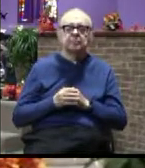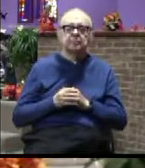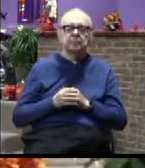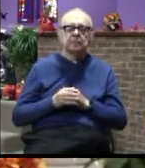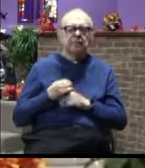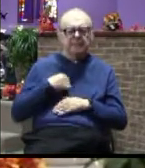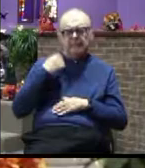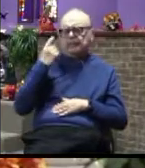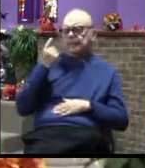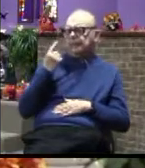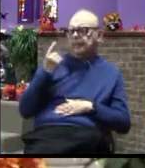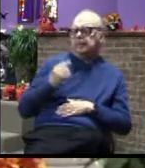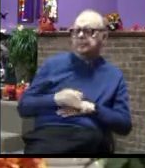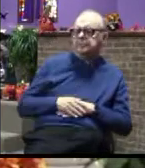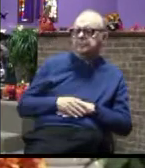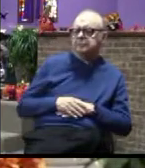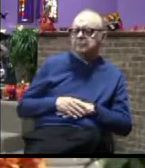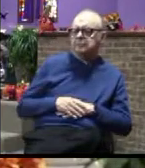and I thought